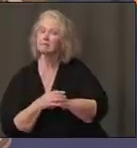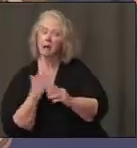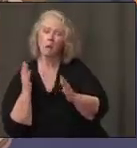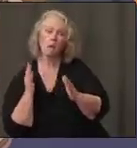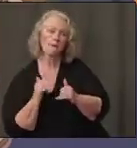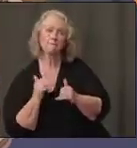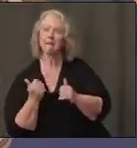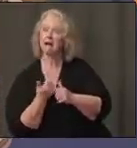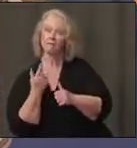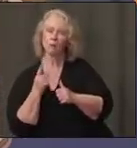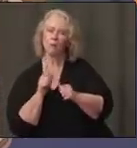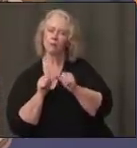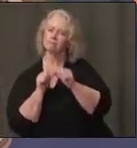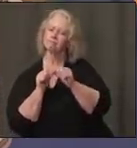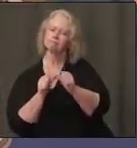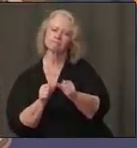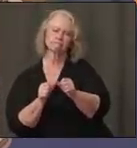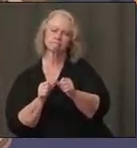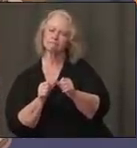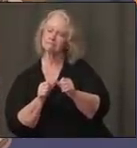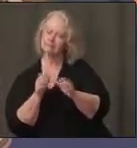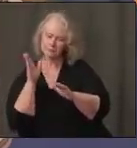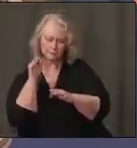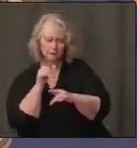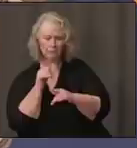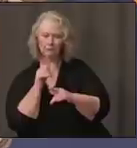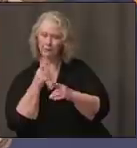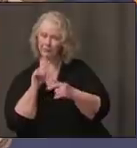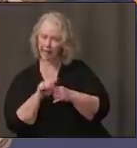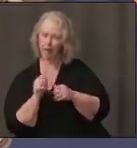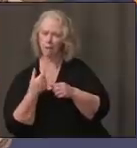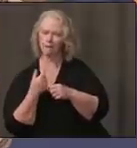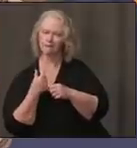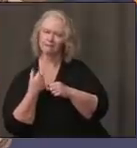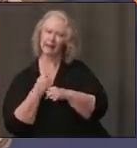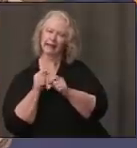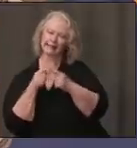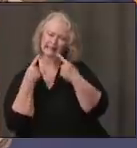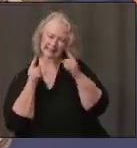everybody maintains their discipline, because that's going to make it successful.